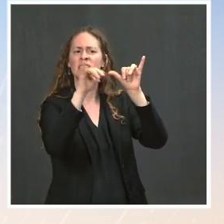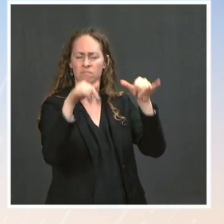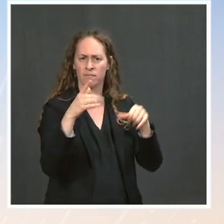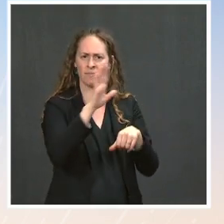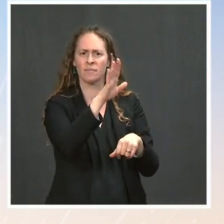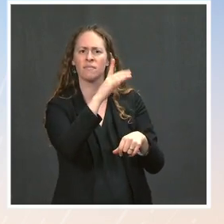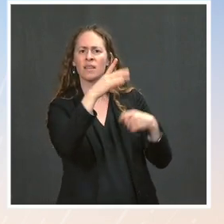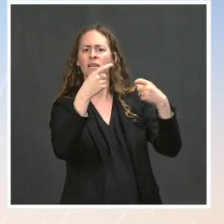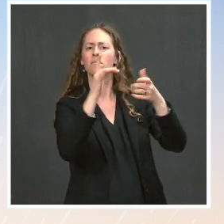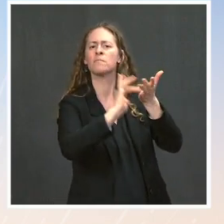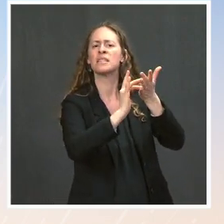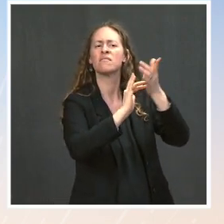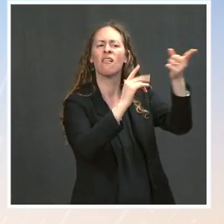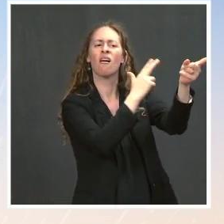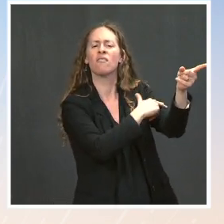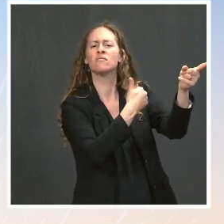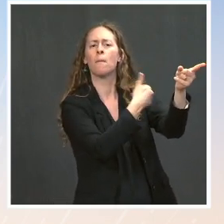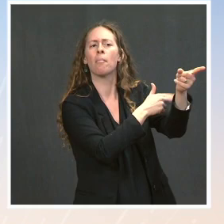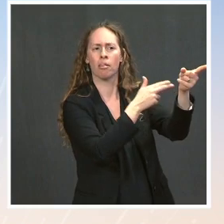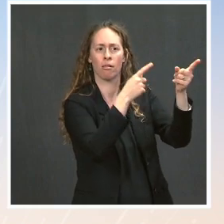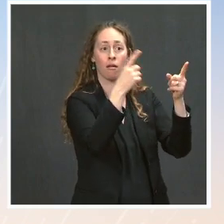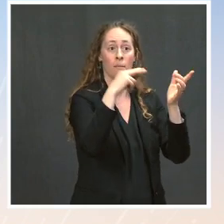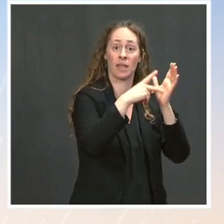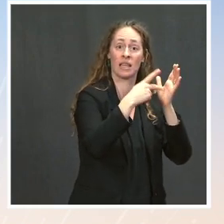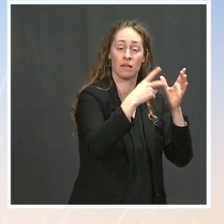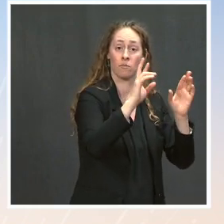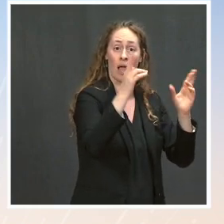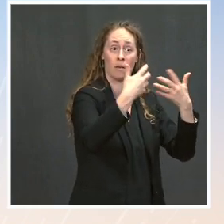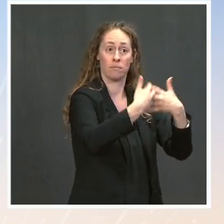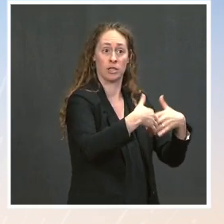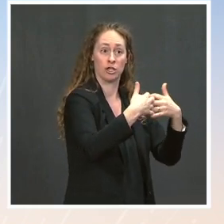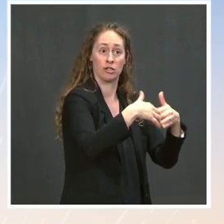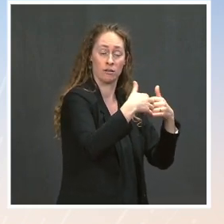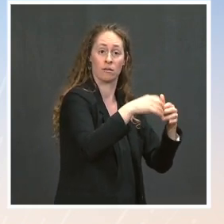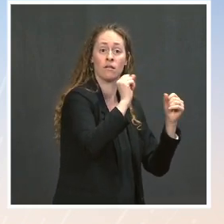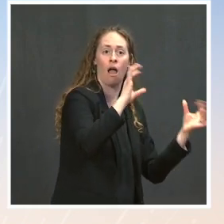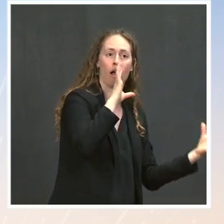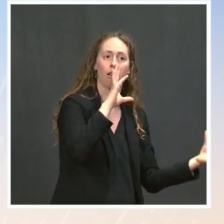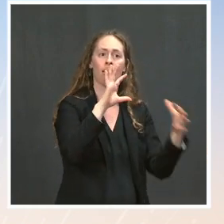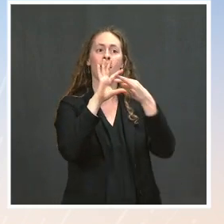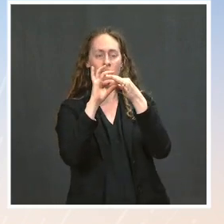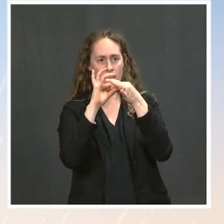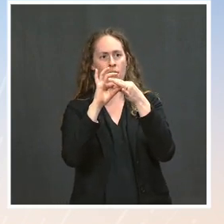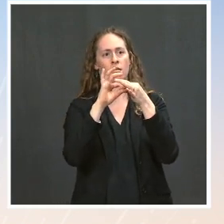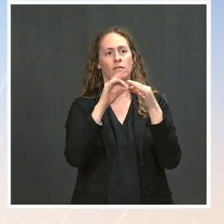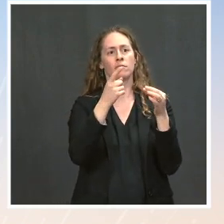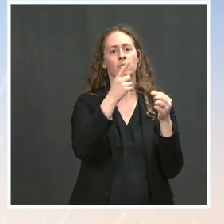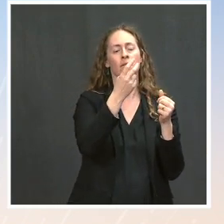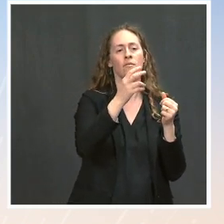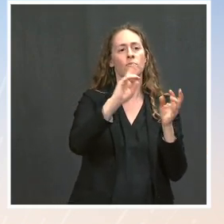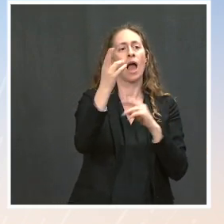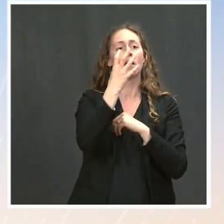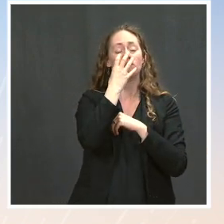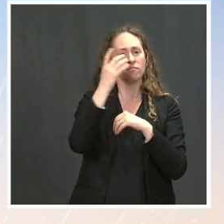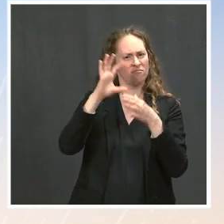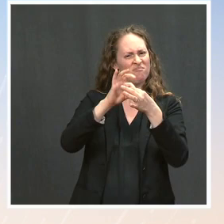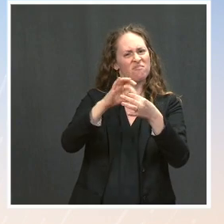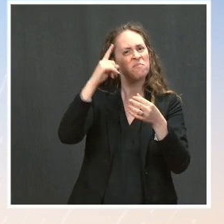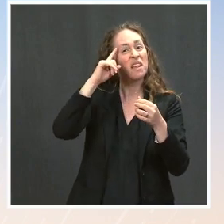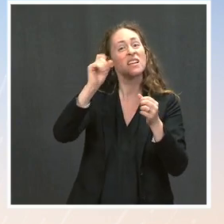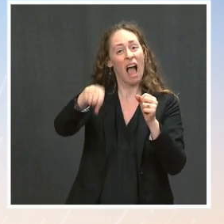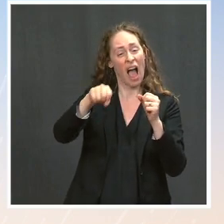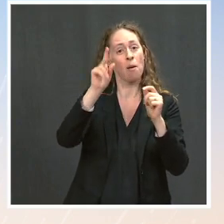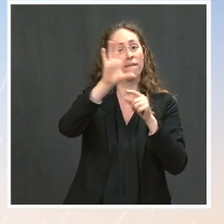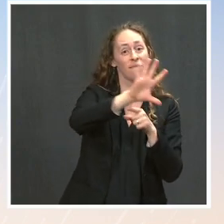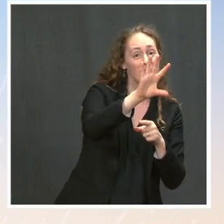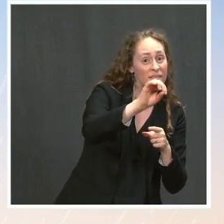for up to 50 to 100 beds. And we're also exploring options to provide oxygen concentrators and ventilators, and